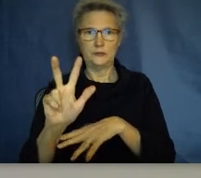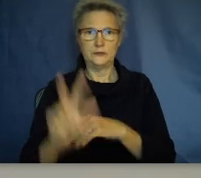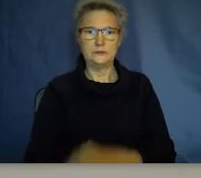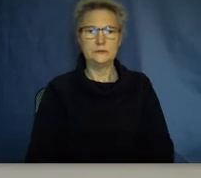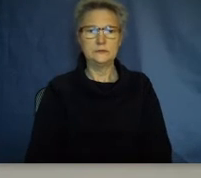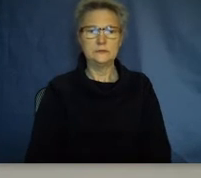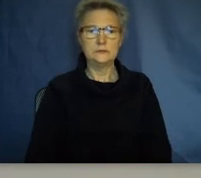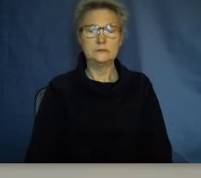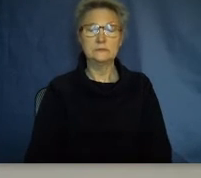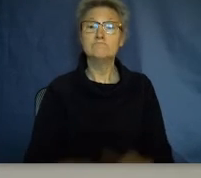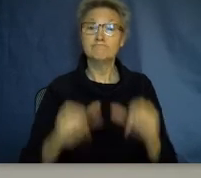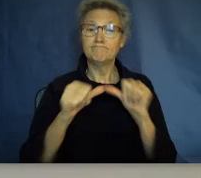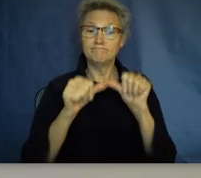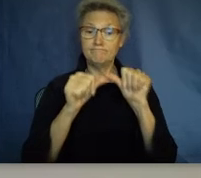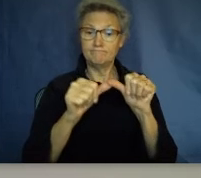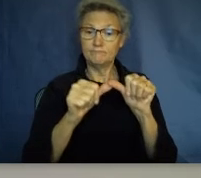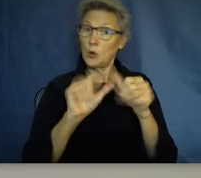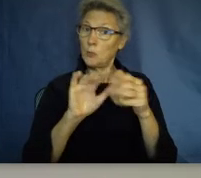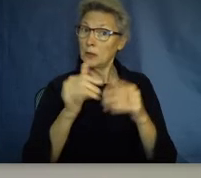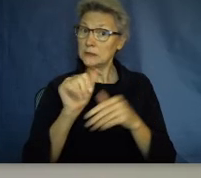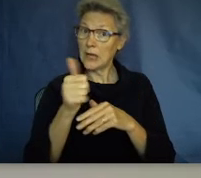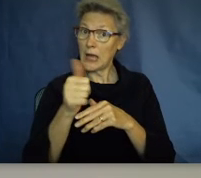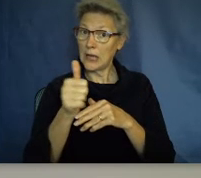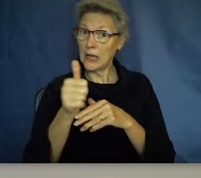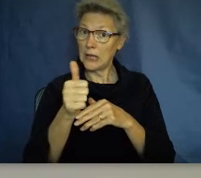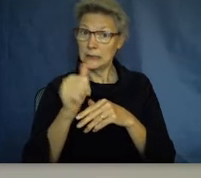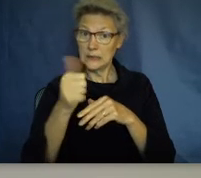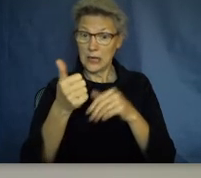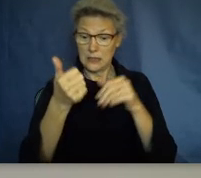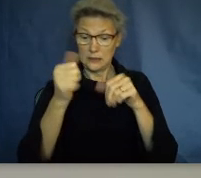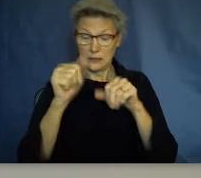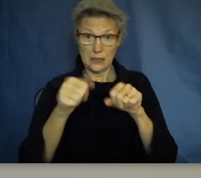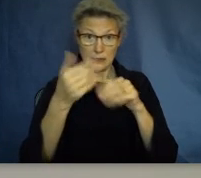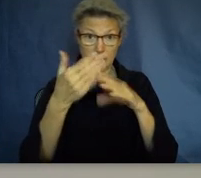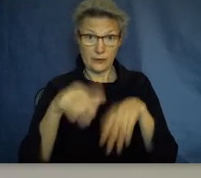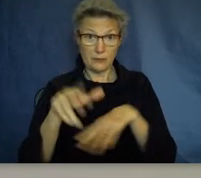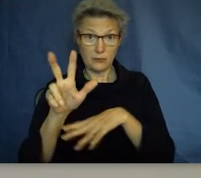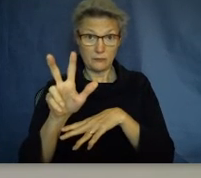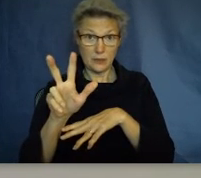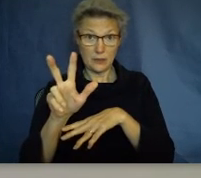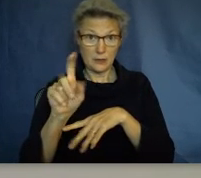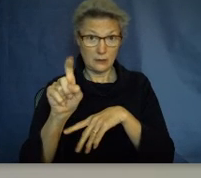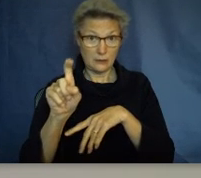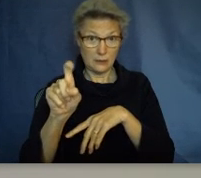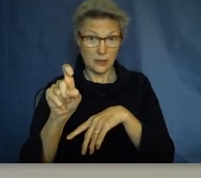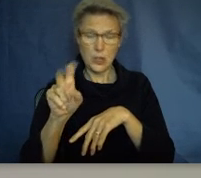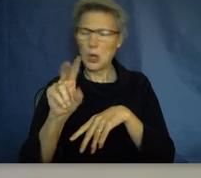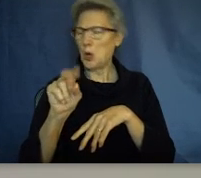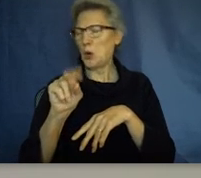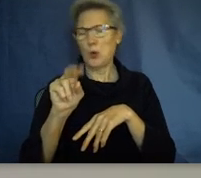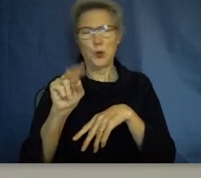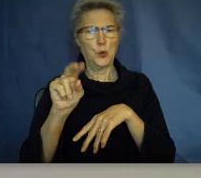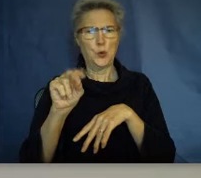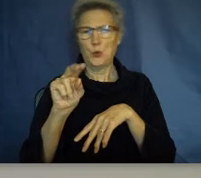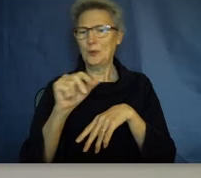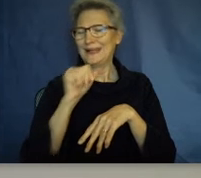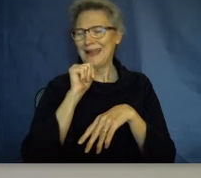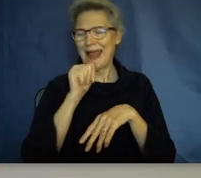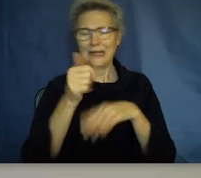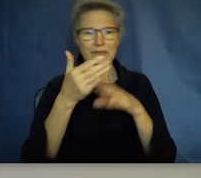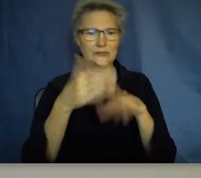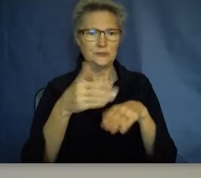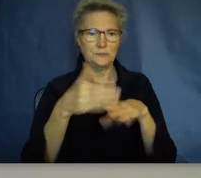3. I'm going to keep going. What about 10? Is 10 divisible by 3? And we know the answer to that is no, it's